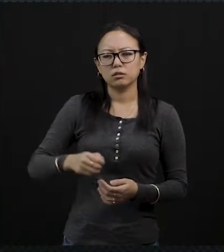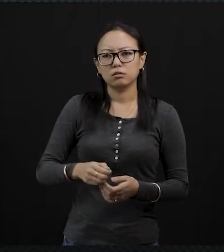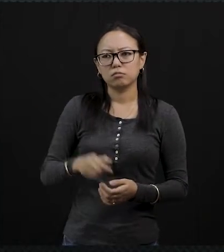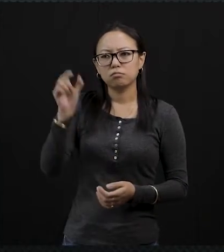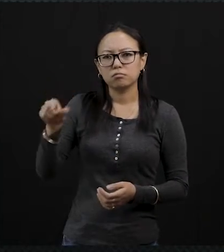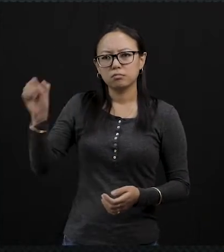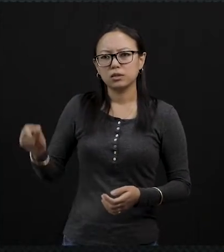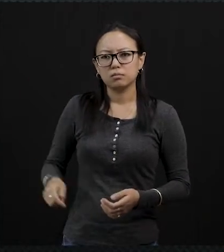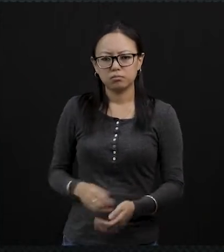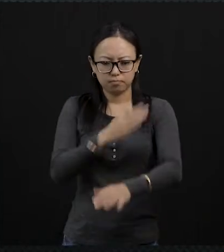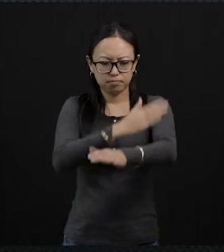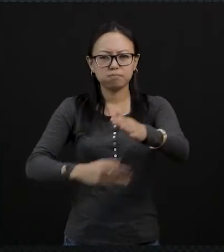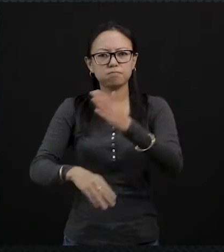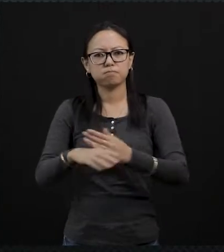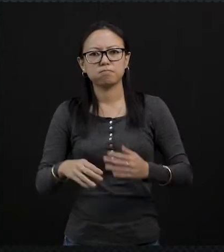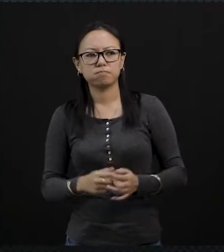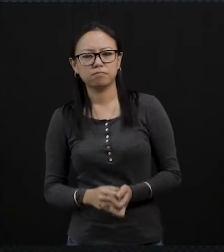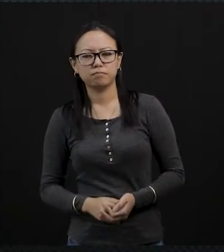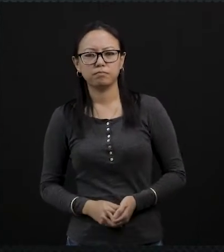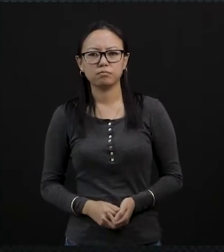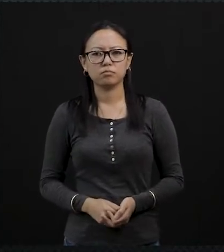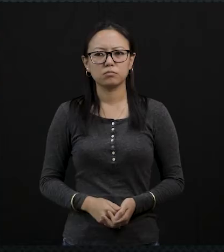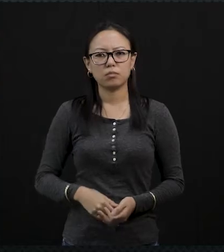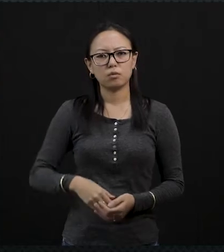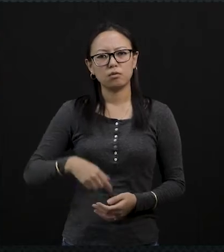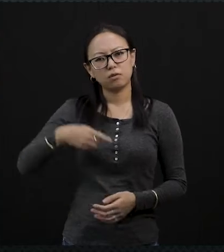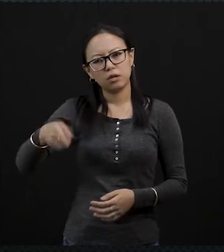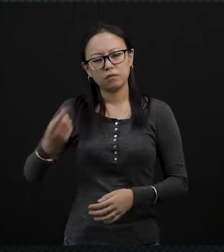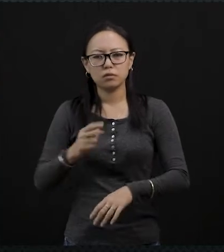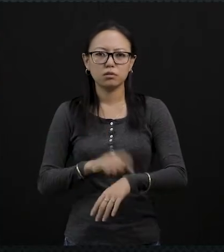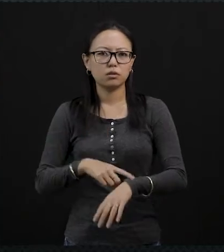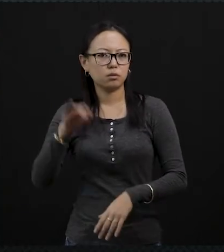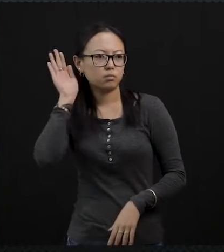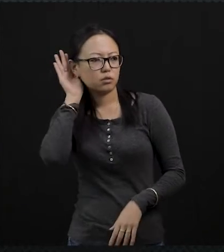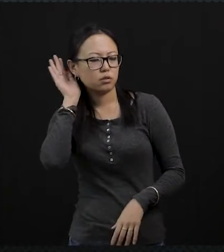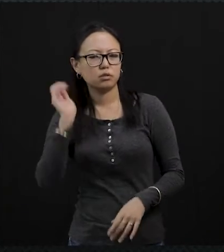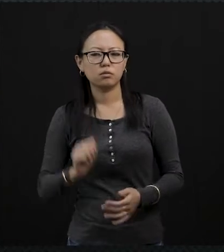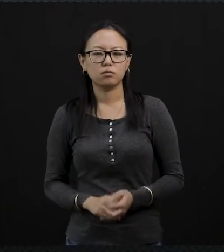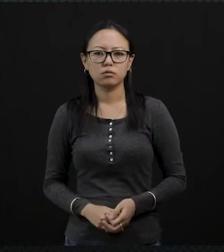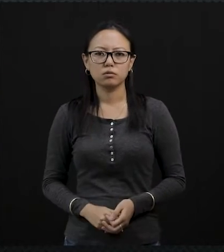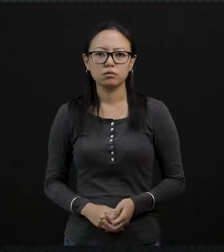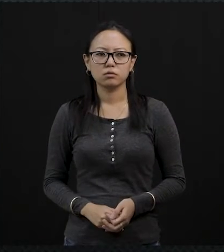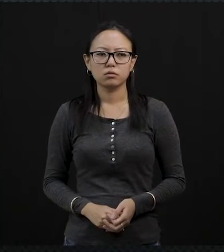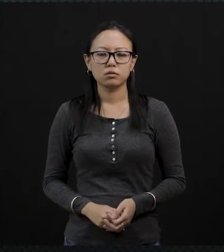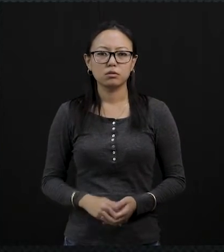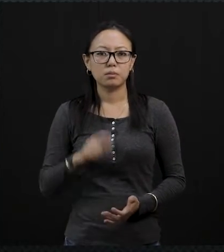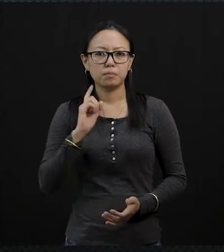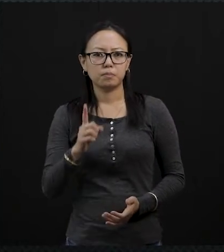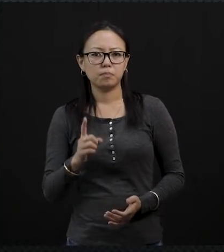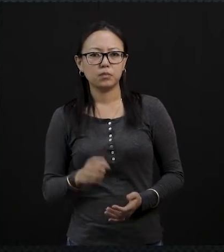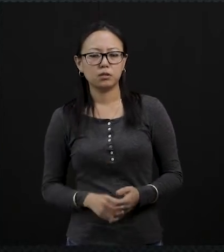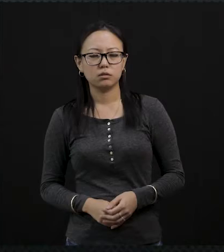are injured and they get accidents after accidents, right? But students, the good thing